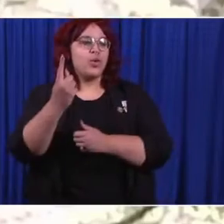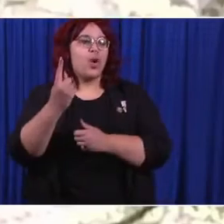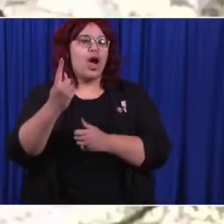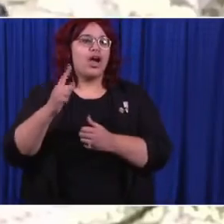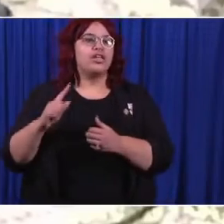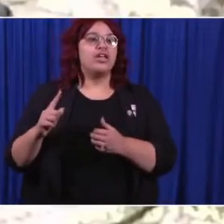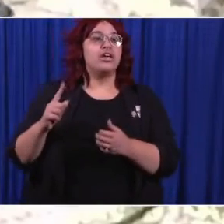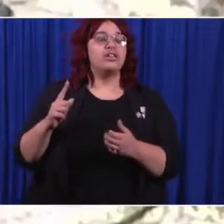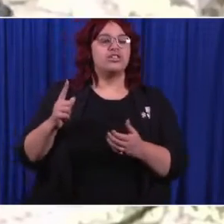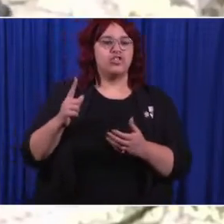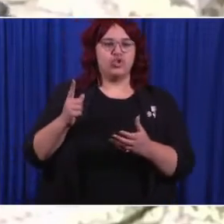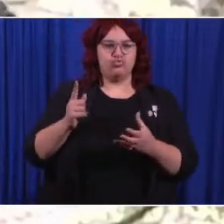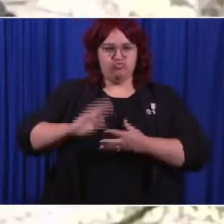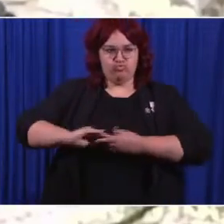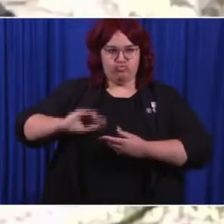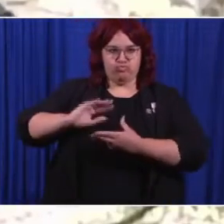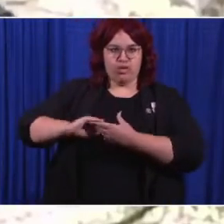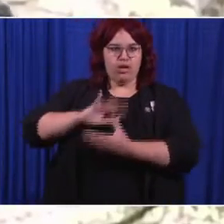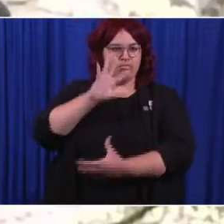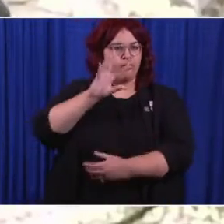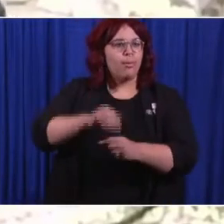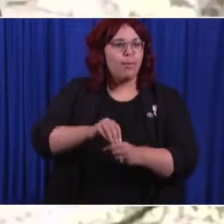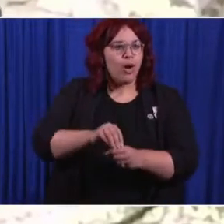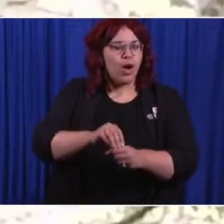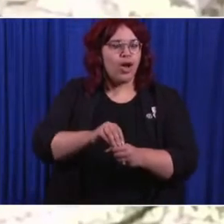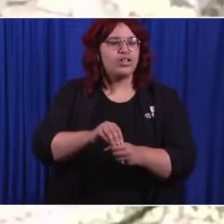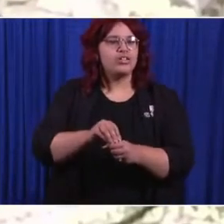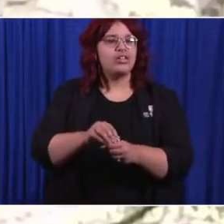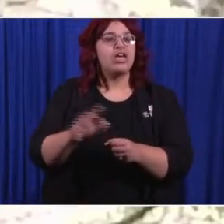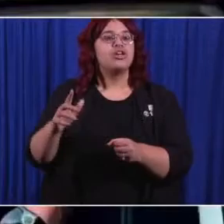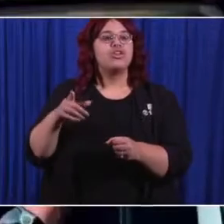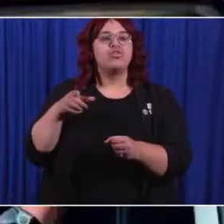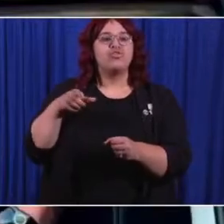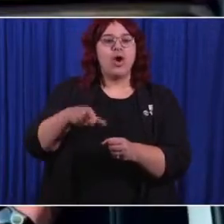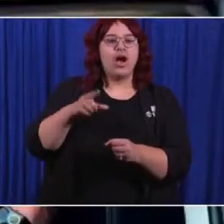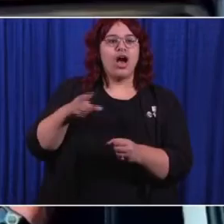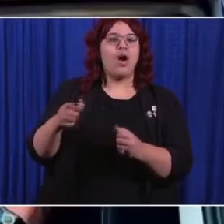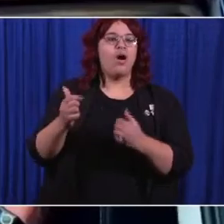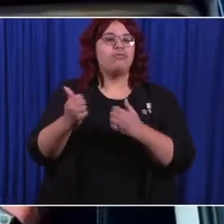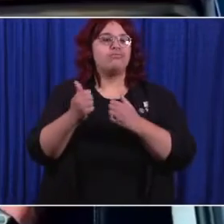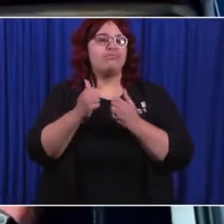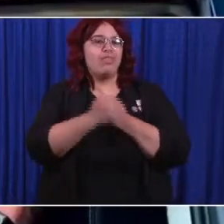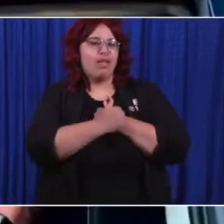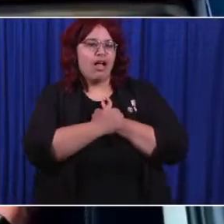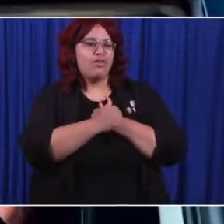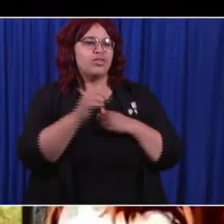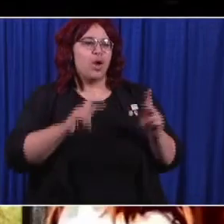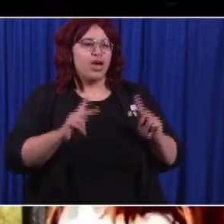This was